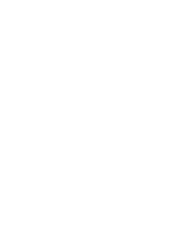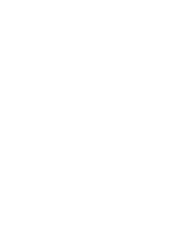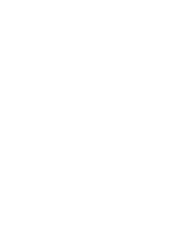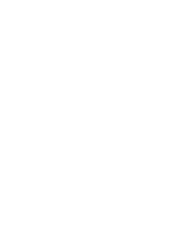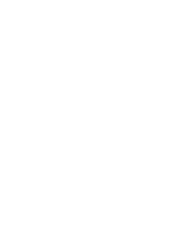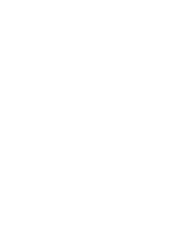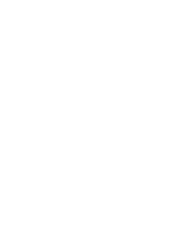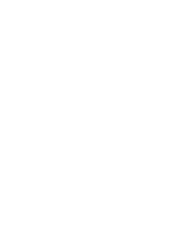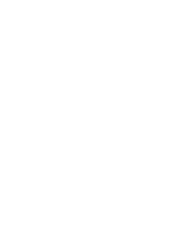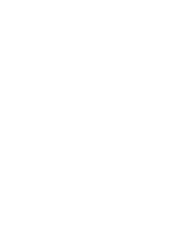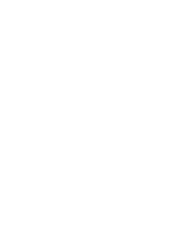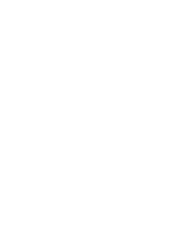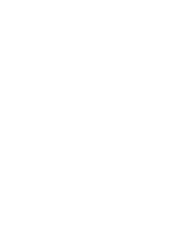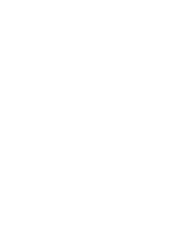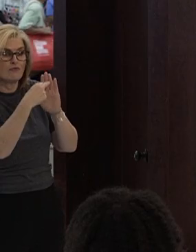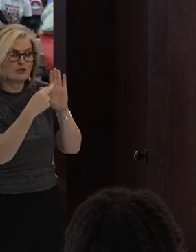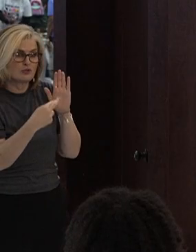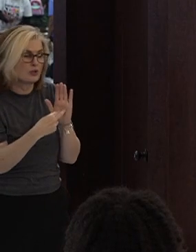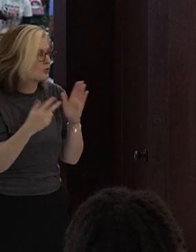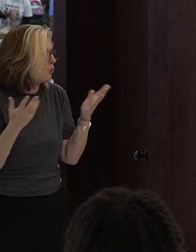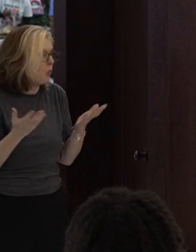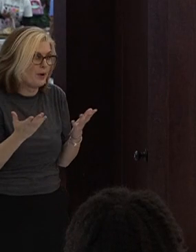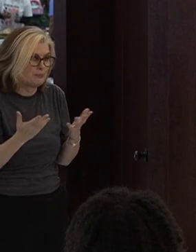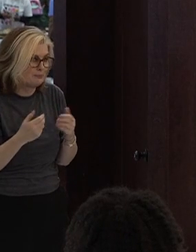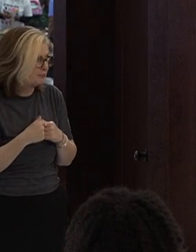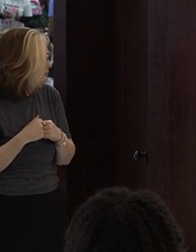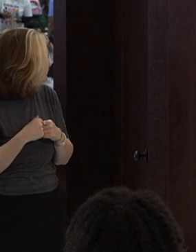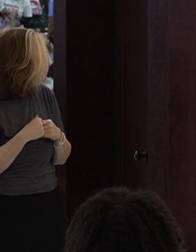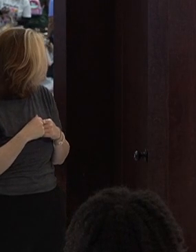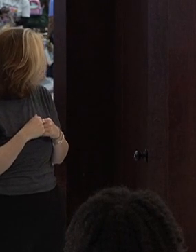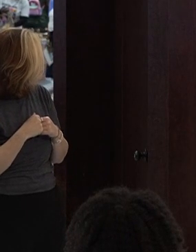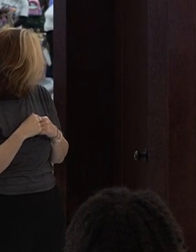All right, copyright registration. What is that?